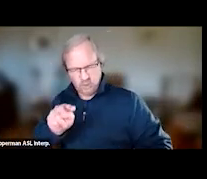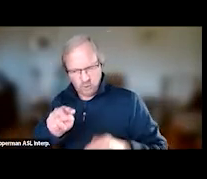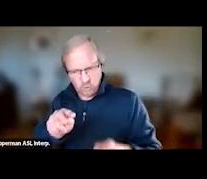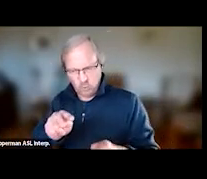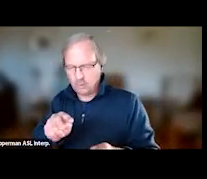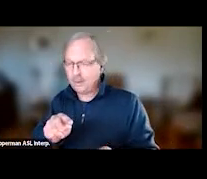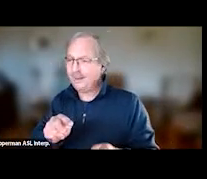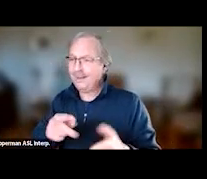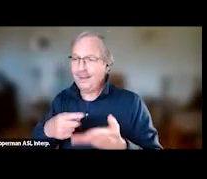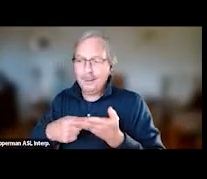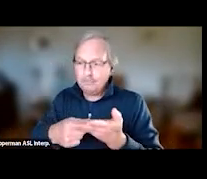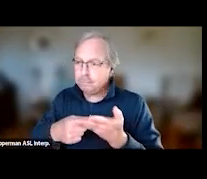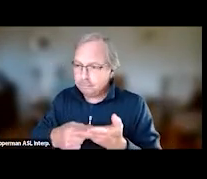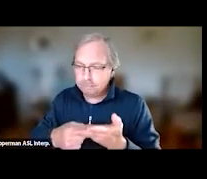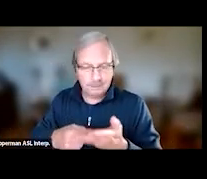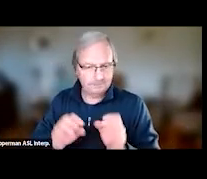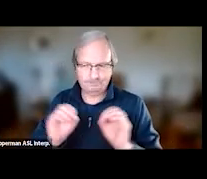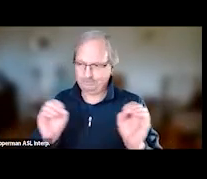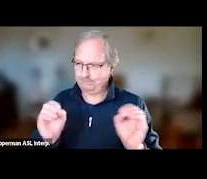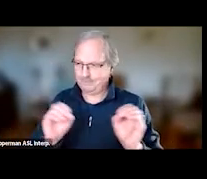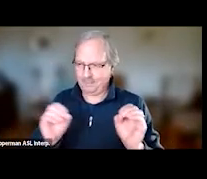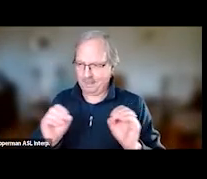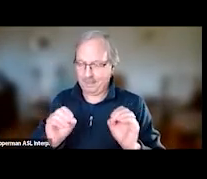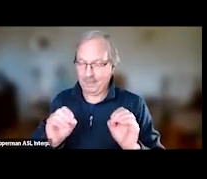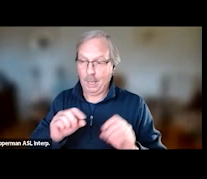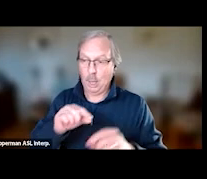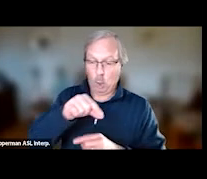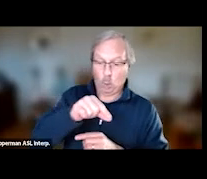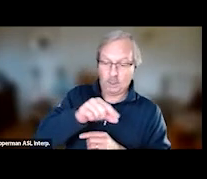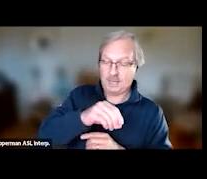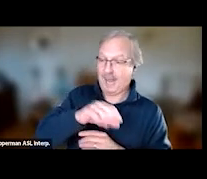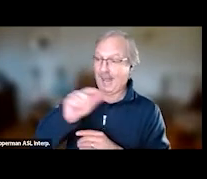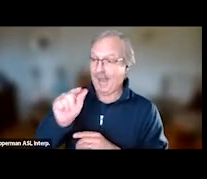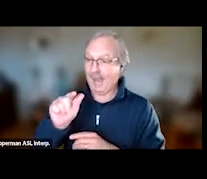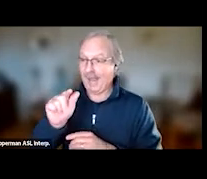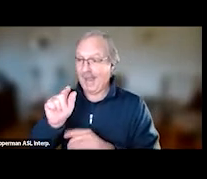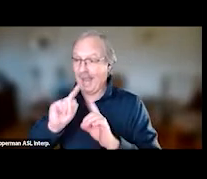question and answer. I think Zoom was introduced about 10 years ago.